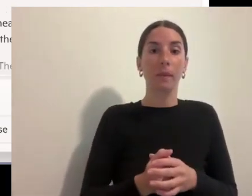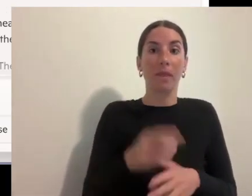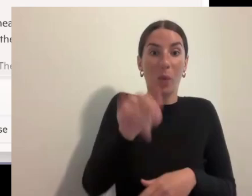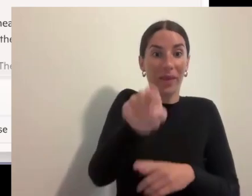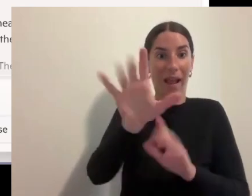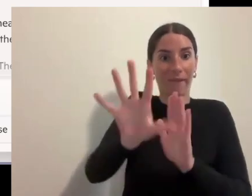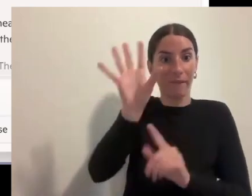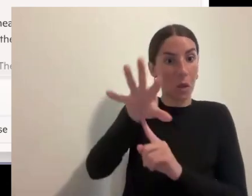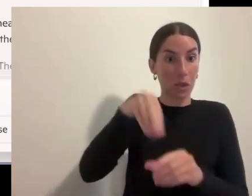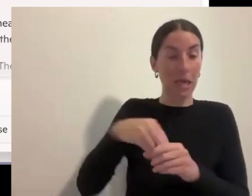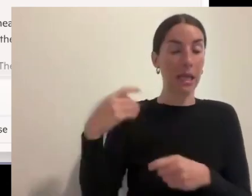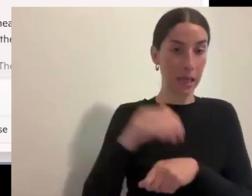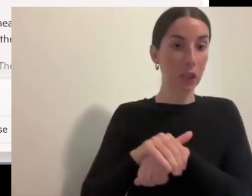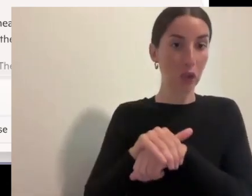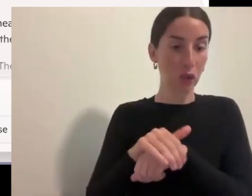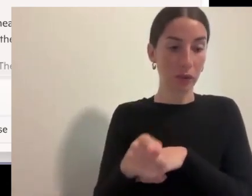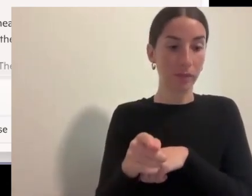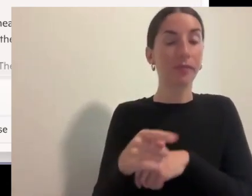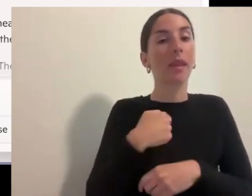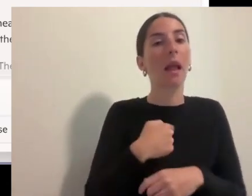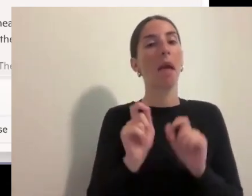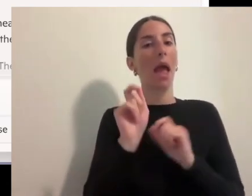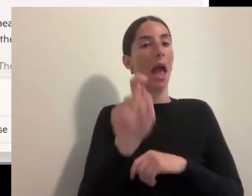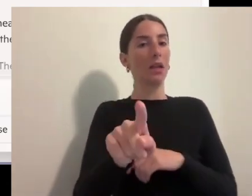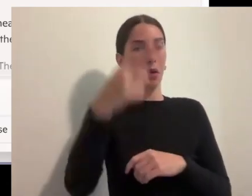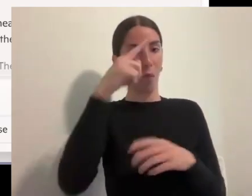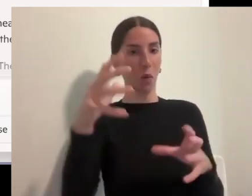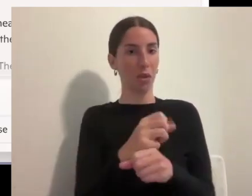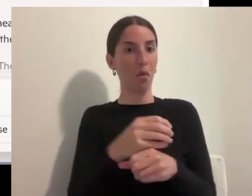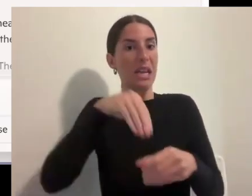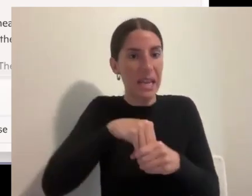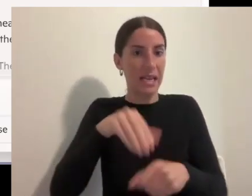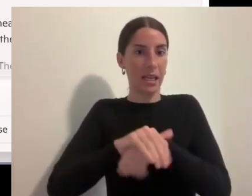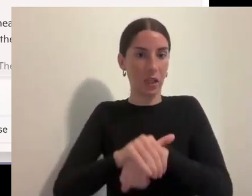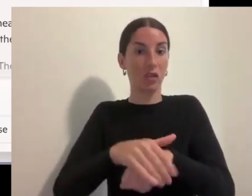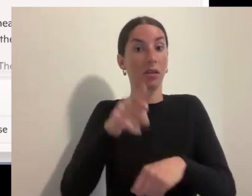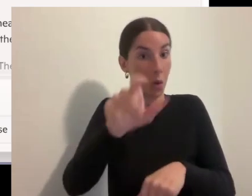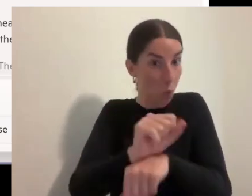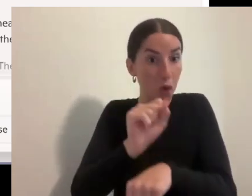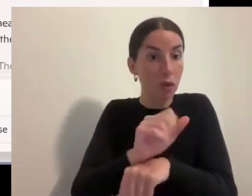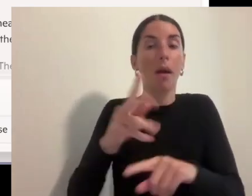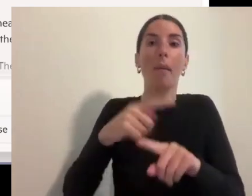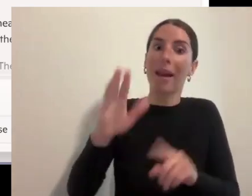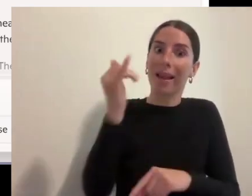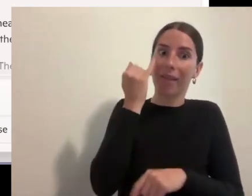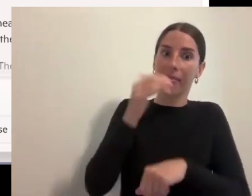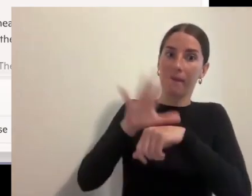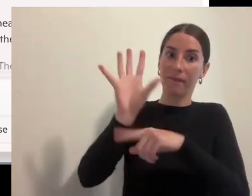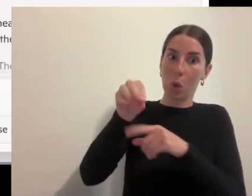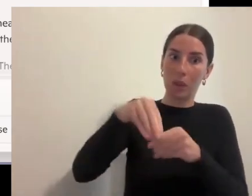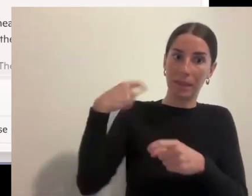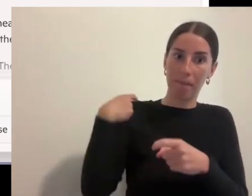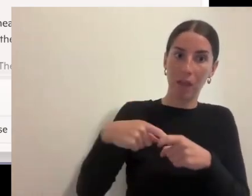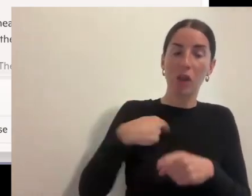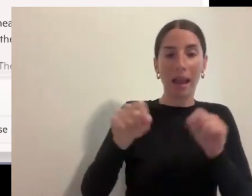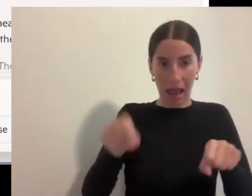video is in English and I'm asking for a summary in English, and that works. But if the video were in Spanish, I could ask for a summary